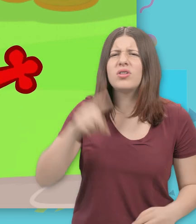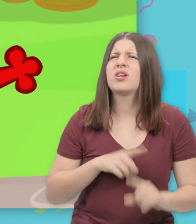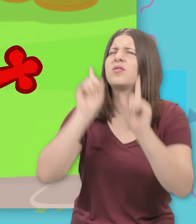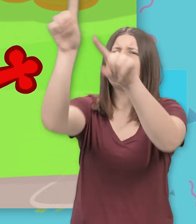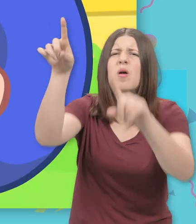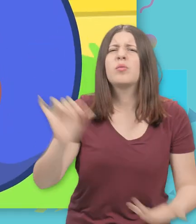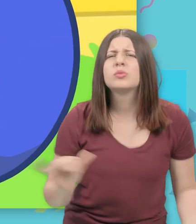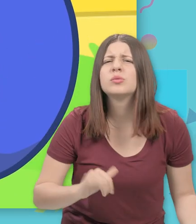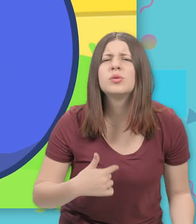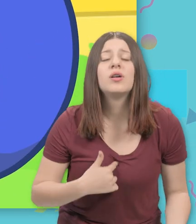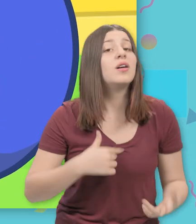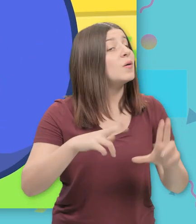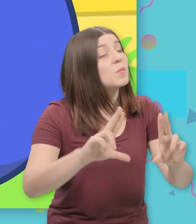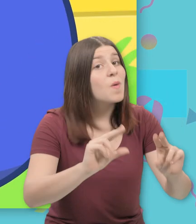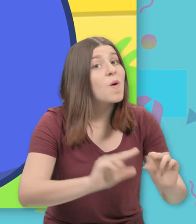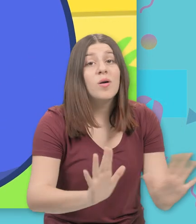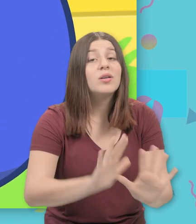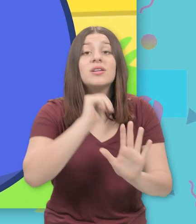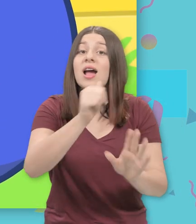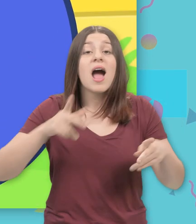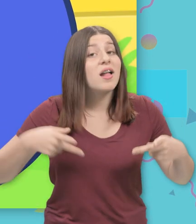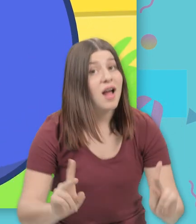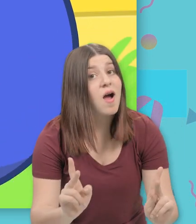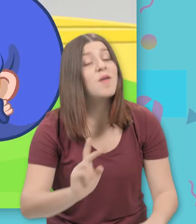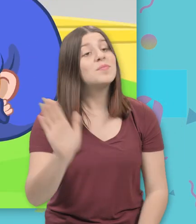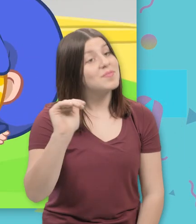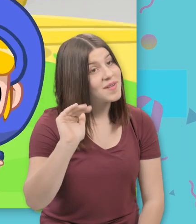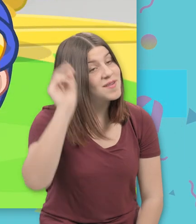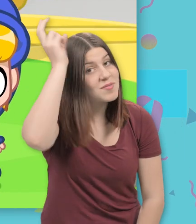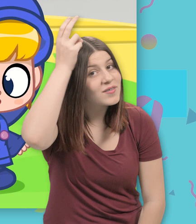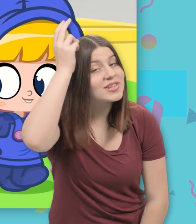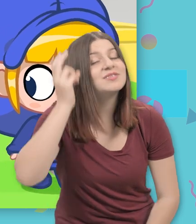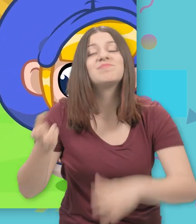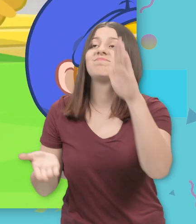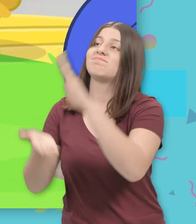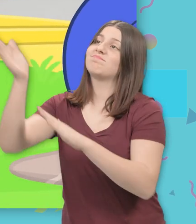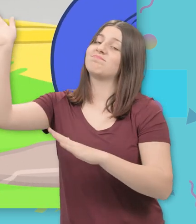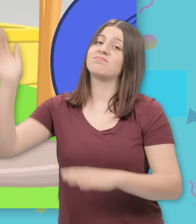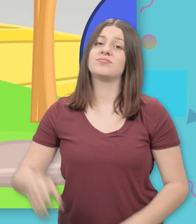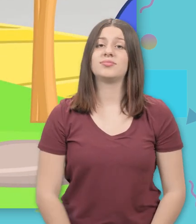come too. No, Morphle. It's not allowed. Bye-bye, Morphle.